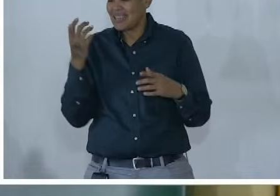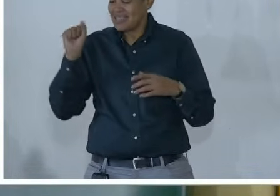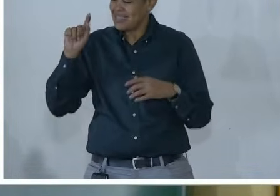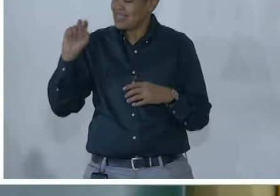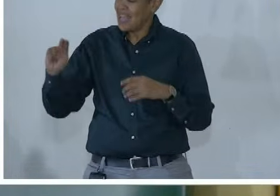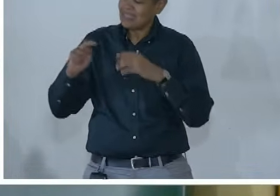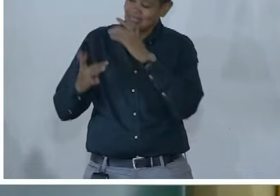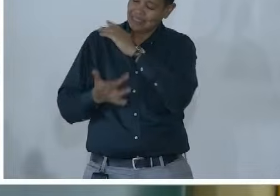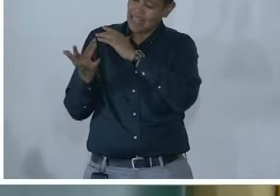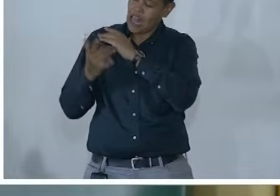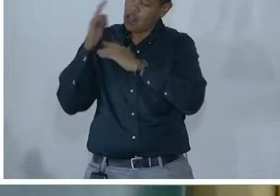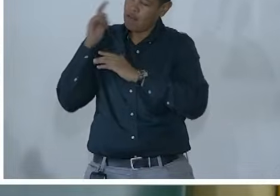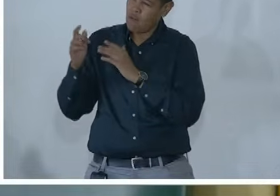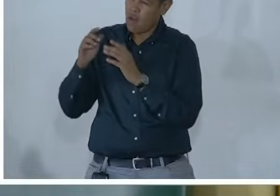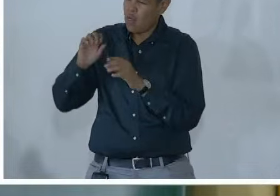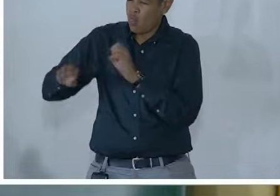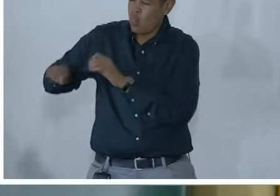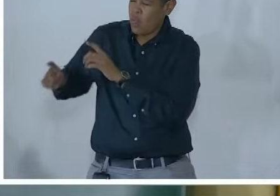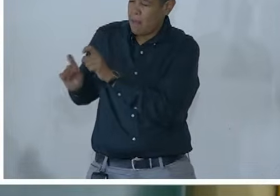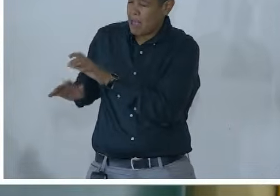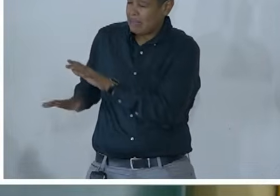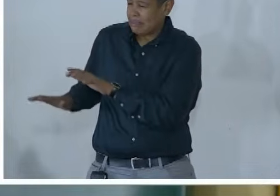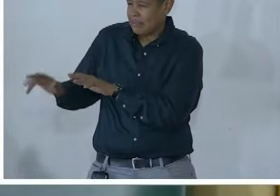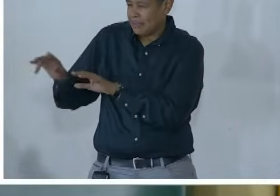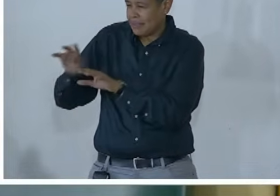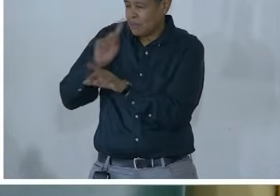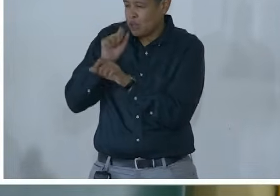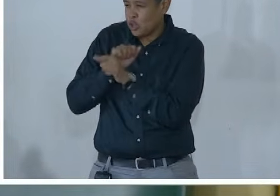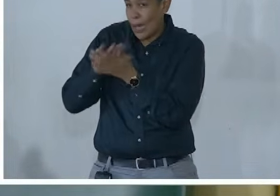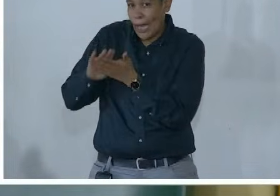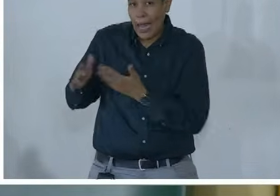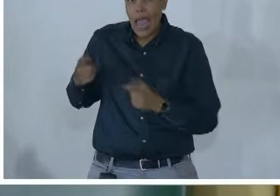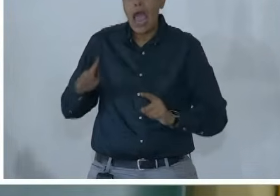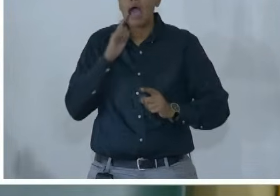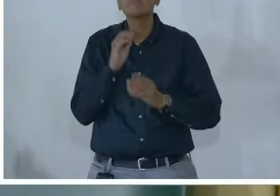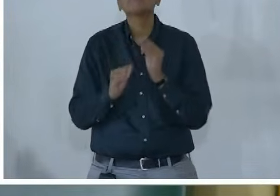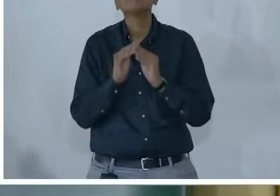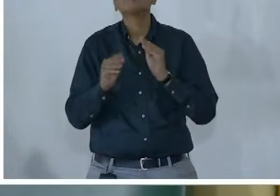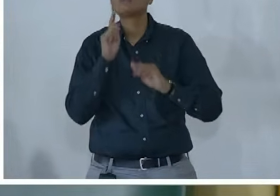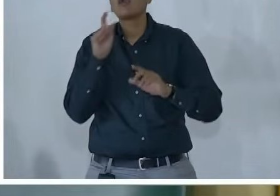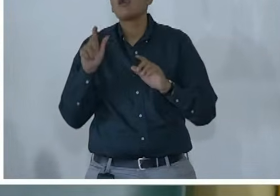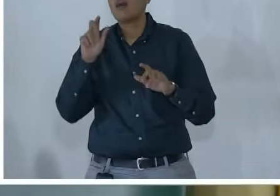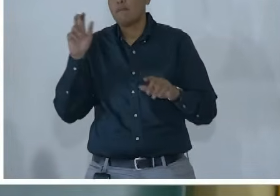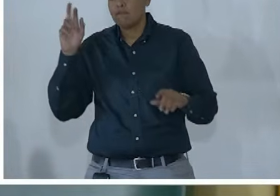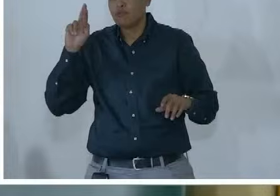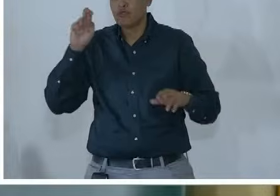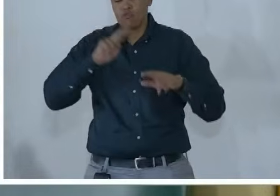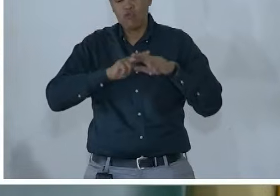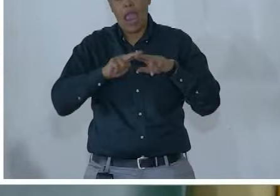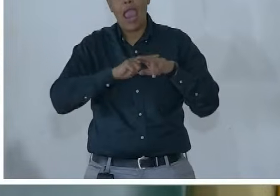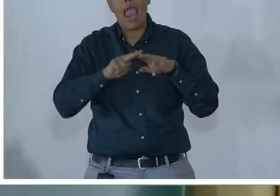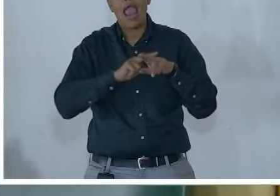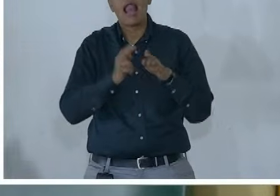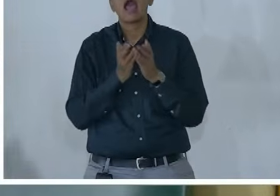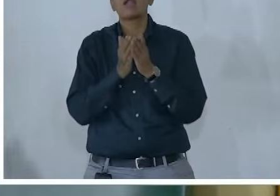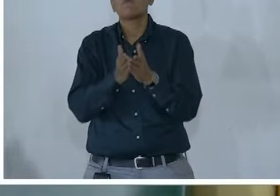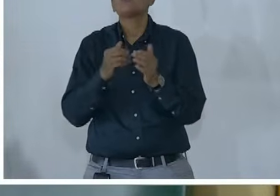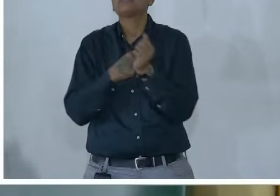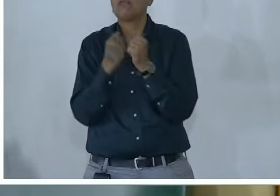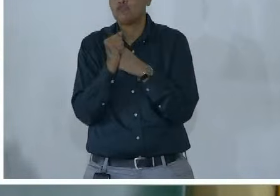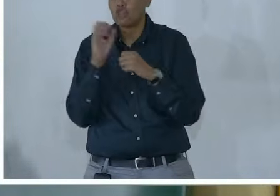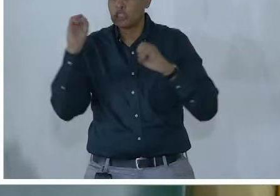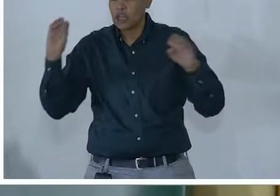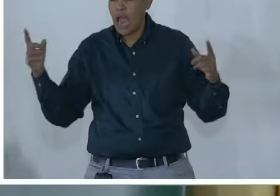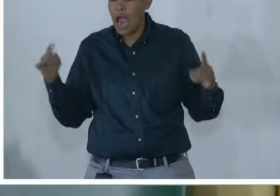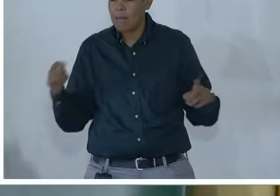for residue management, and the rehabilitation of the critical rail and port infrastructure.